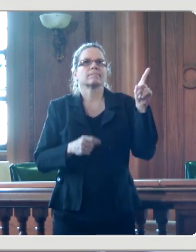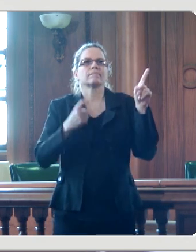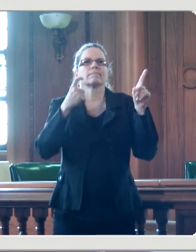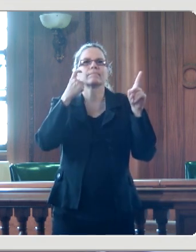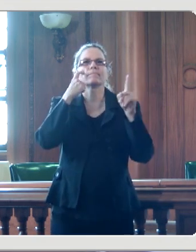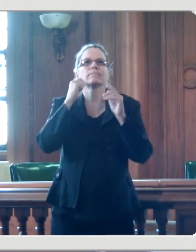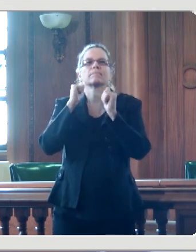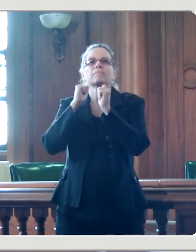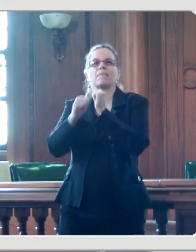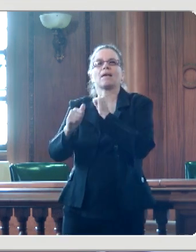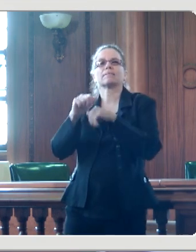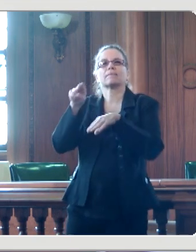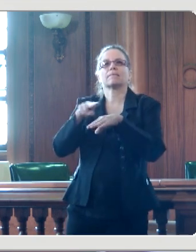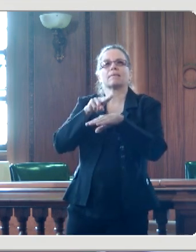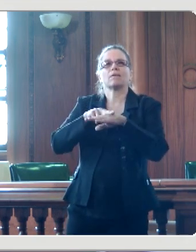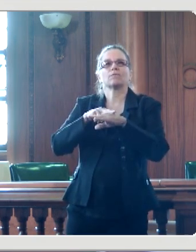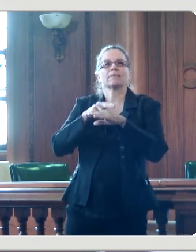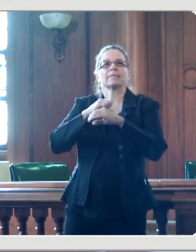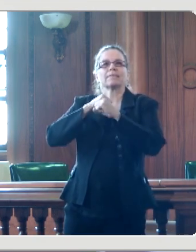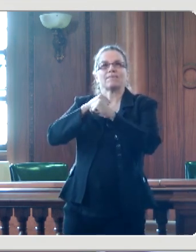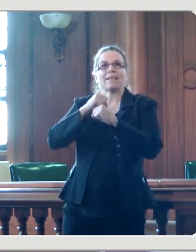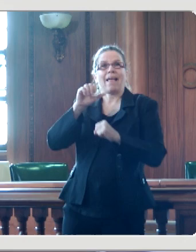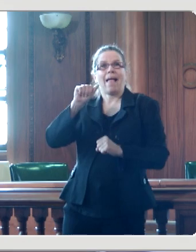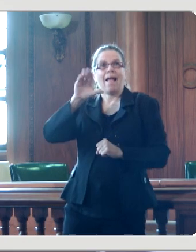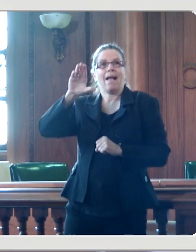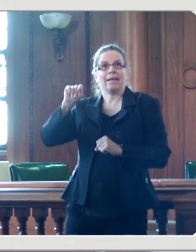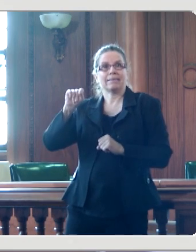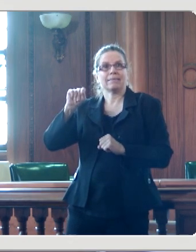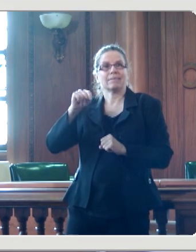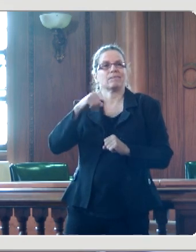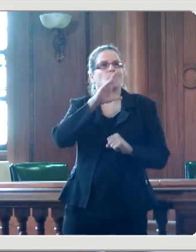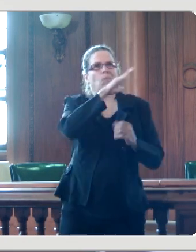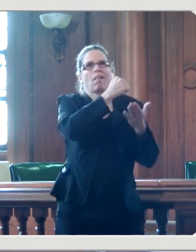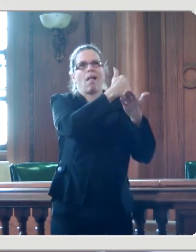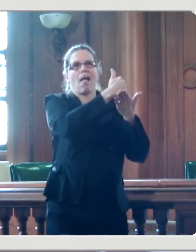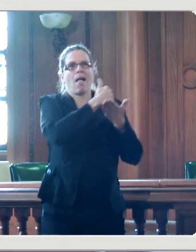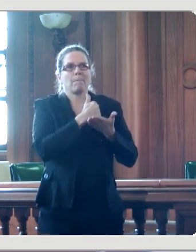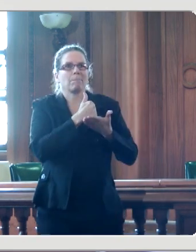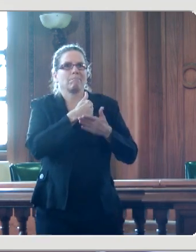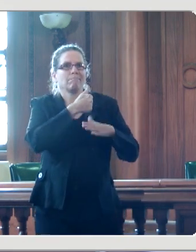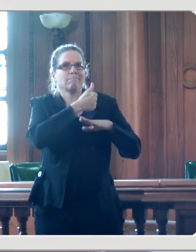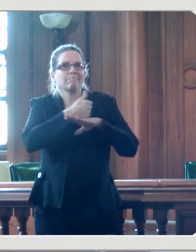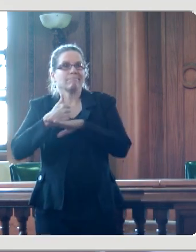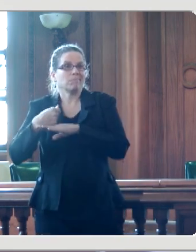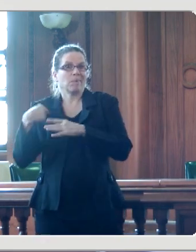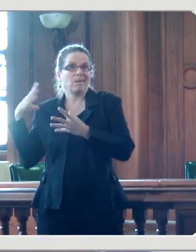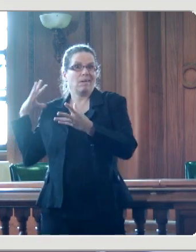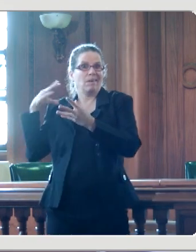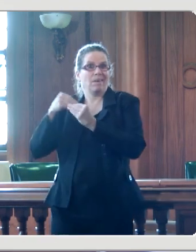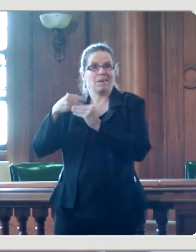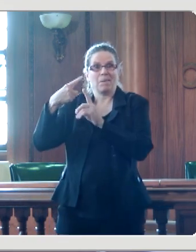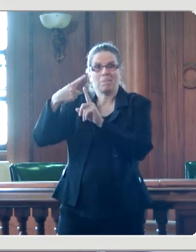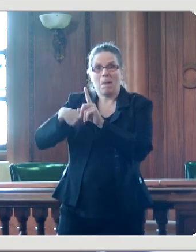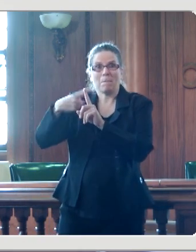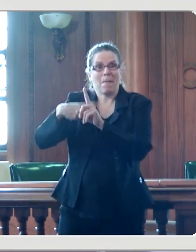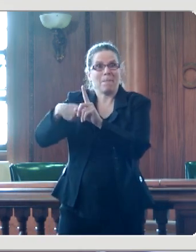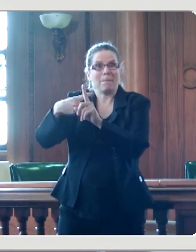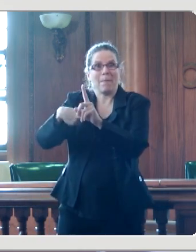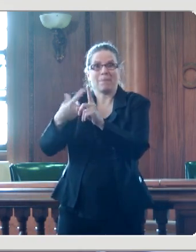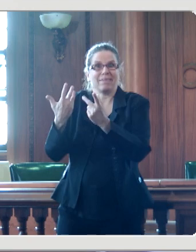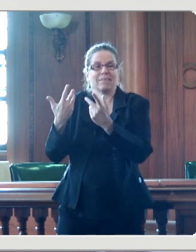be prepared for this movement and ready to go, but that's where we stand right